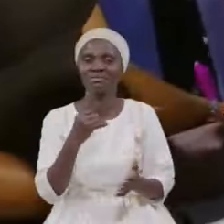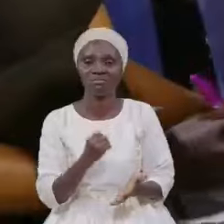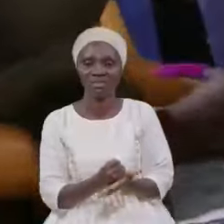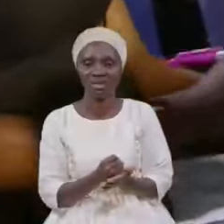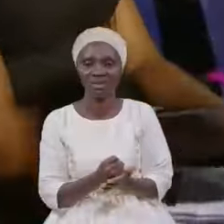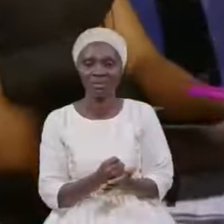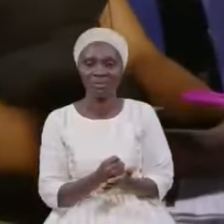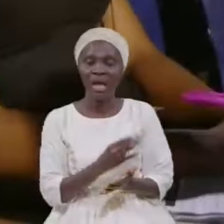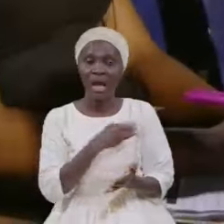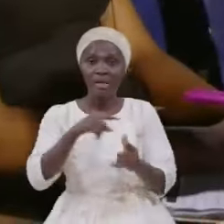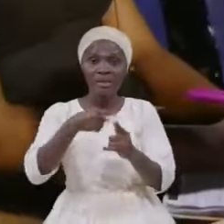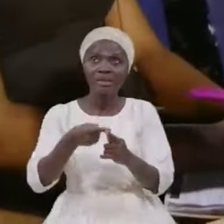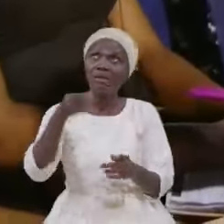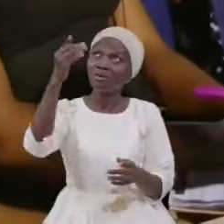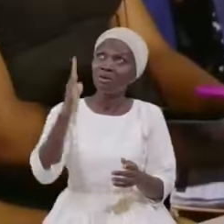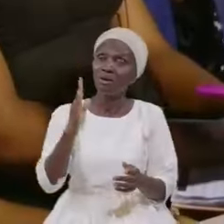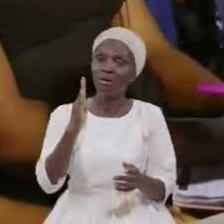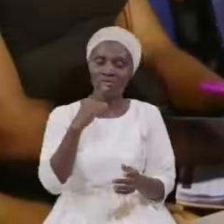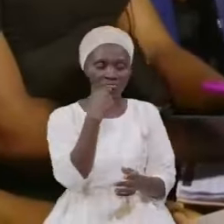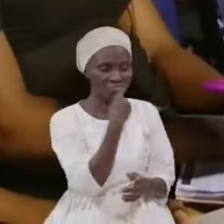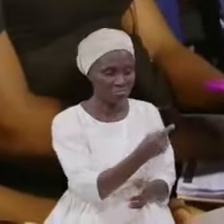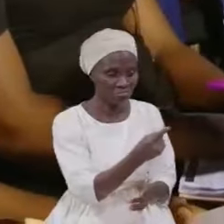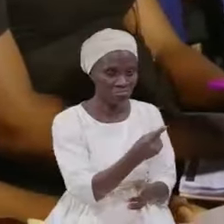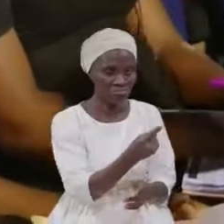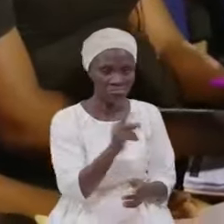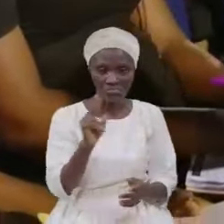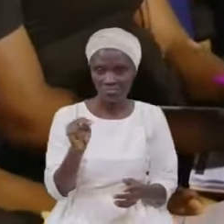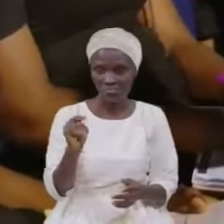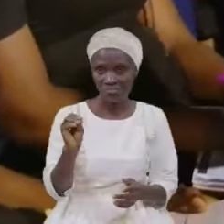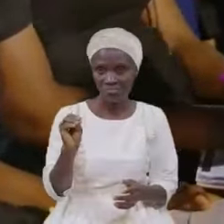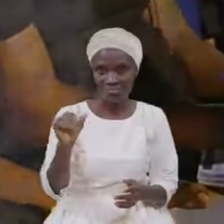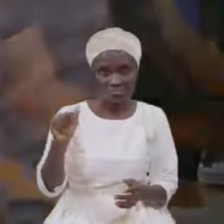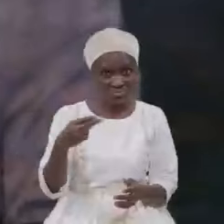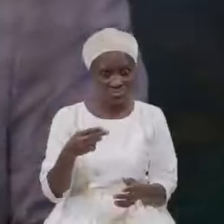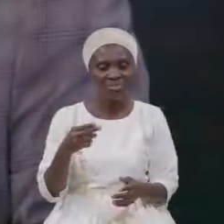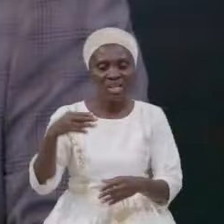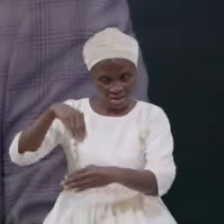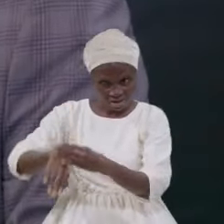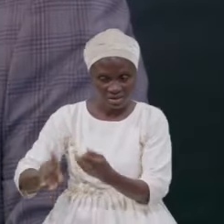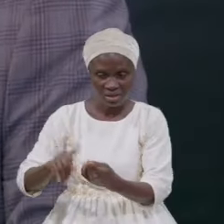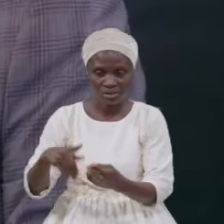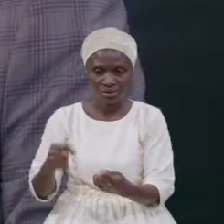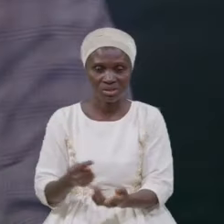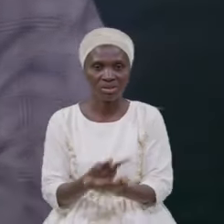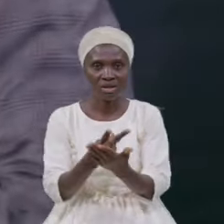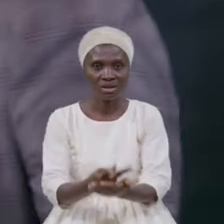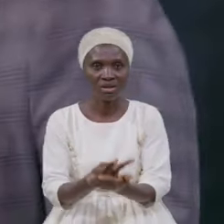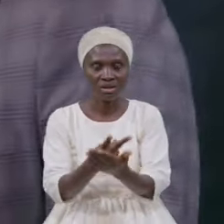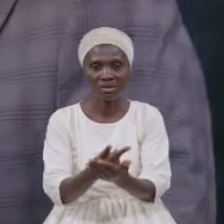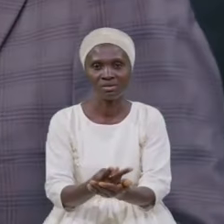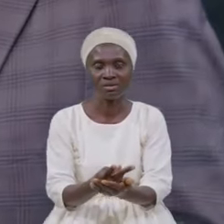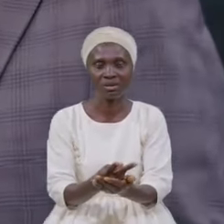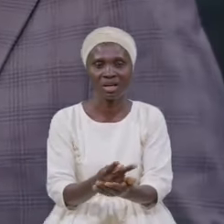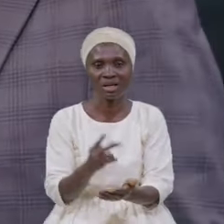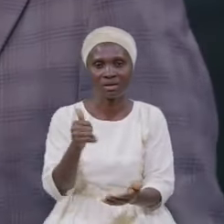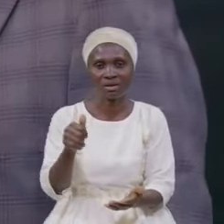ark. He entered, his wife entered, the three sons entered, the three wives